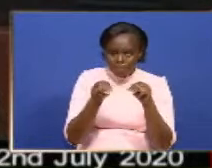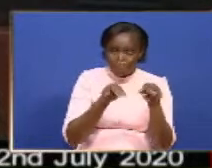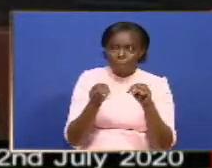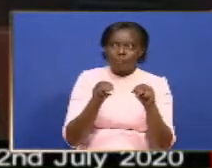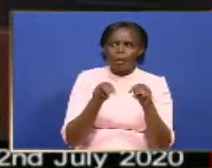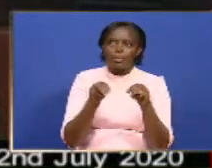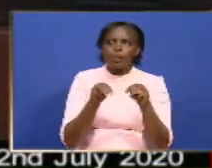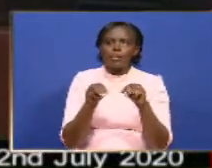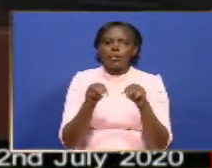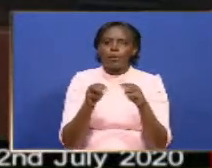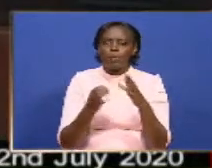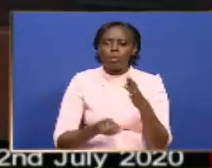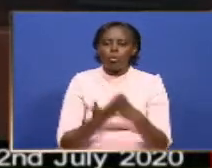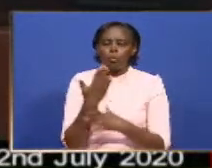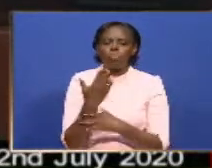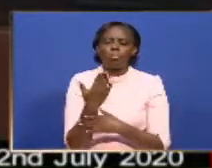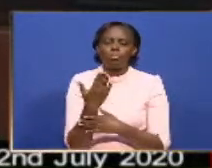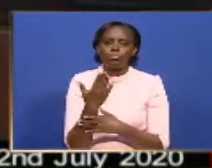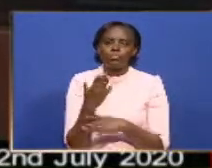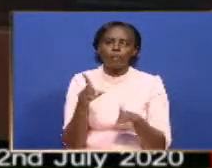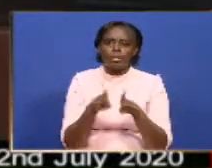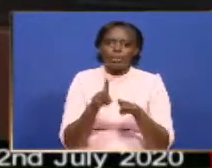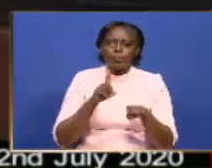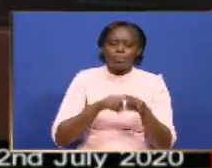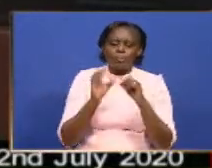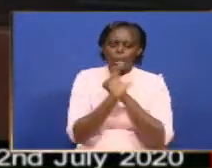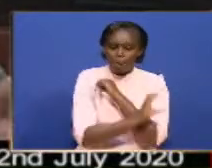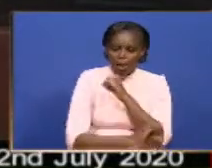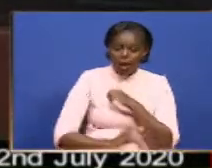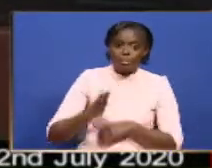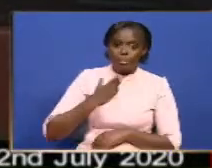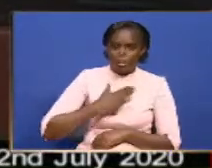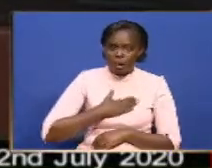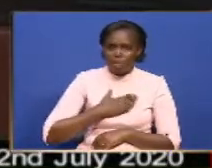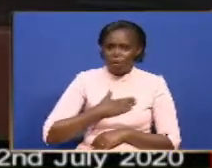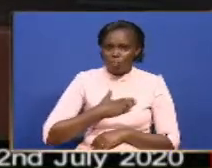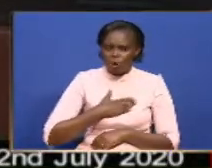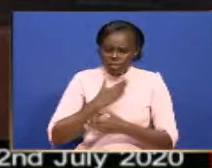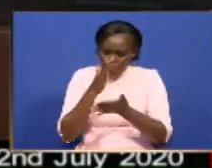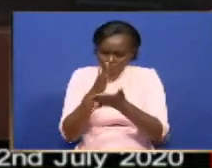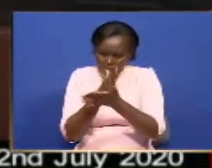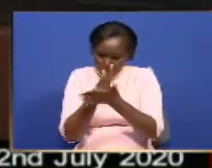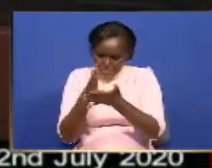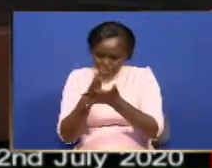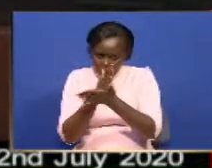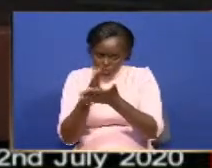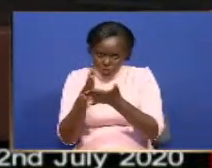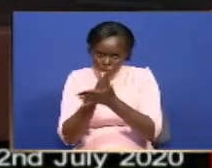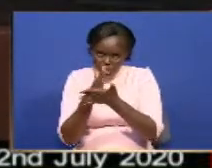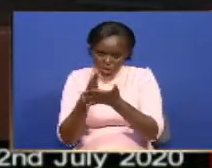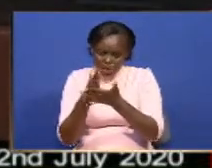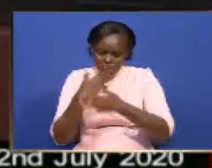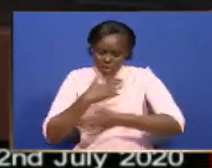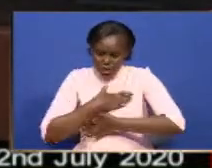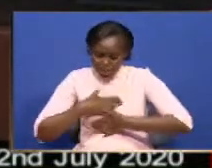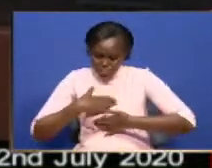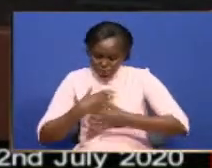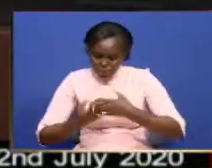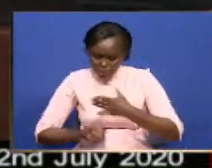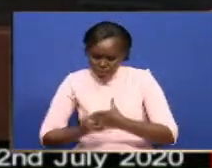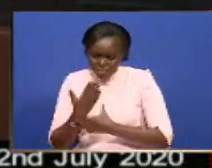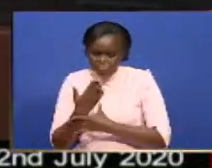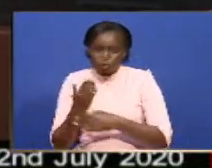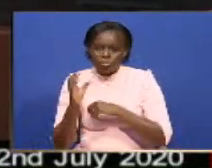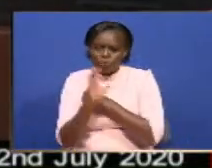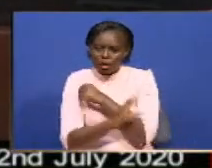this group. And also, our country is sandwiched between these refugee-producing